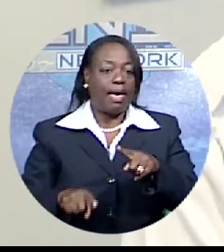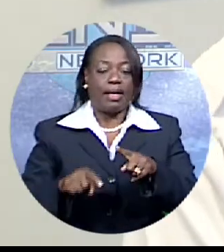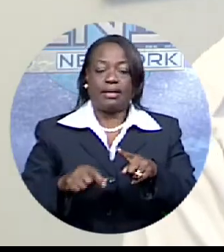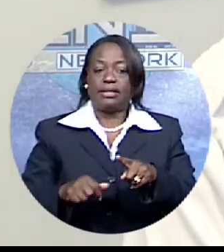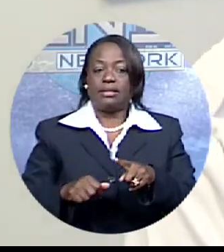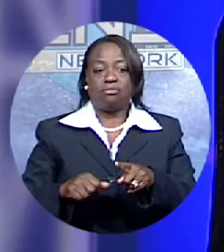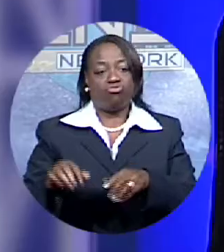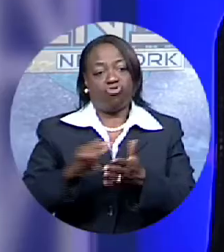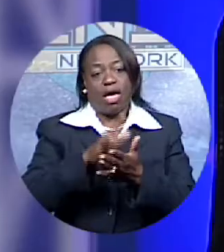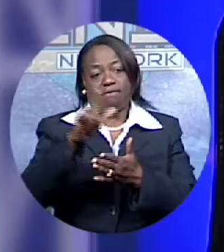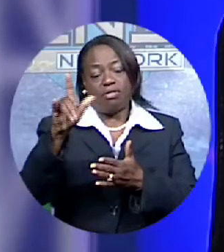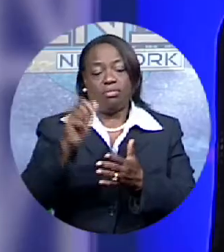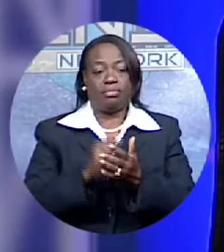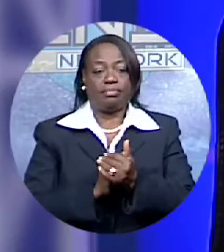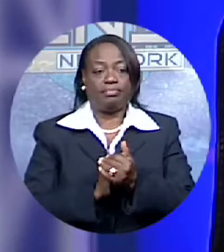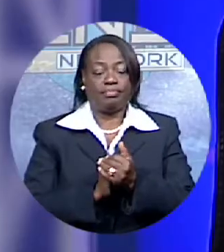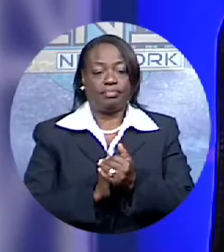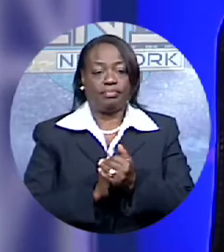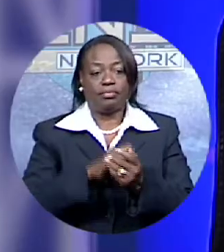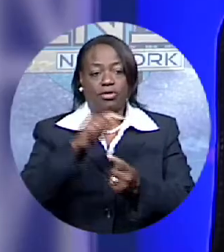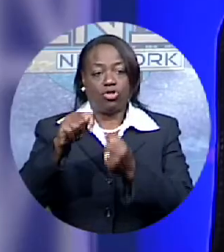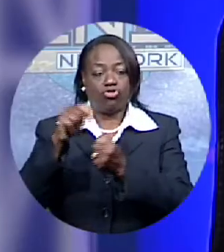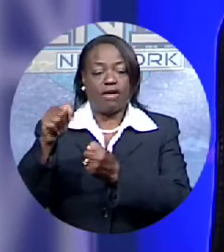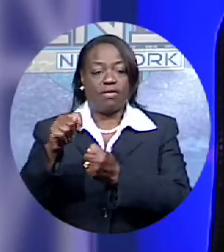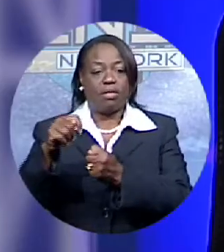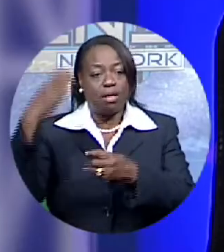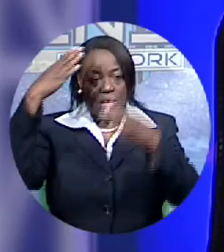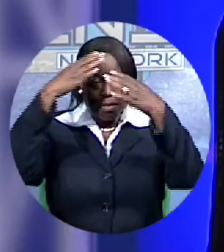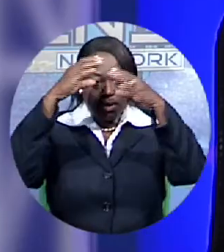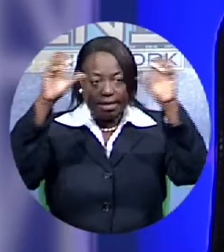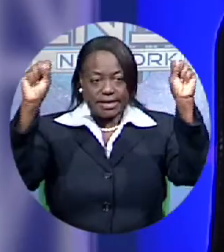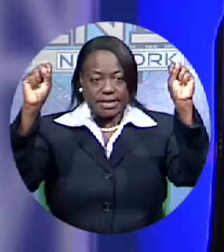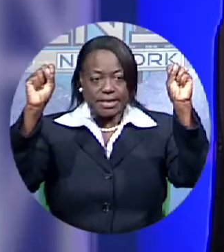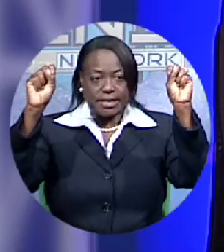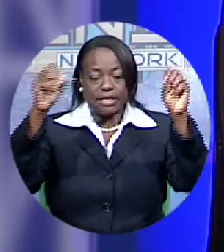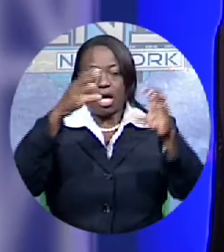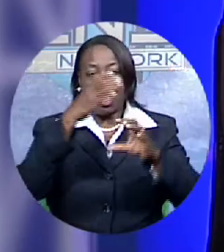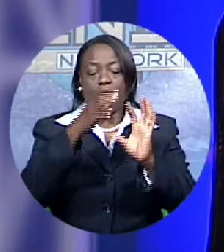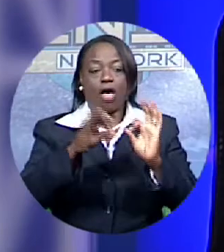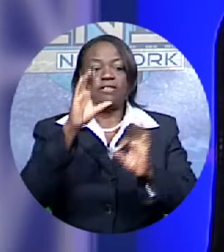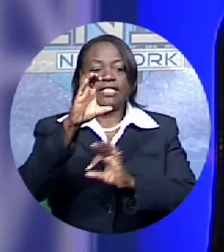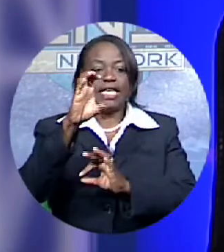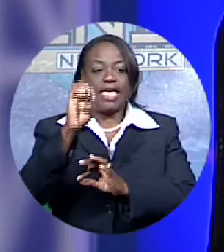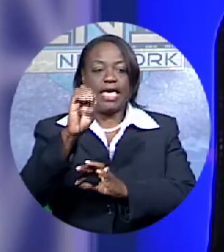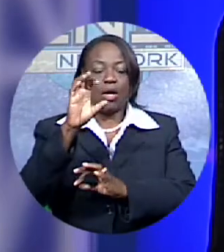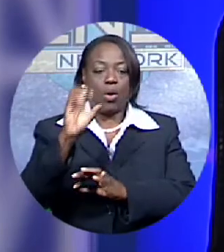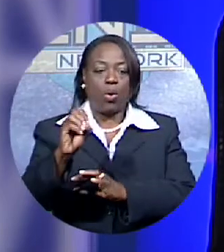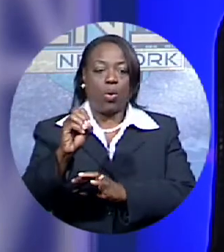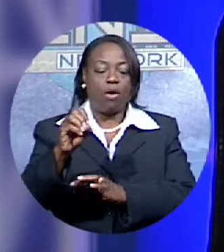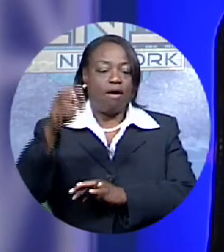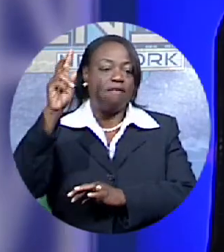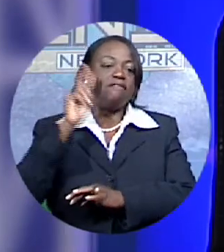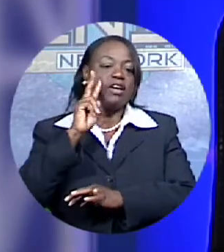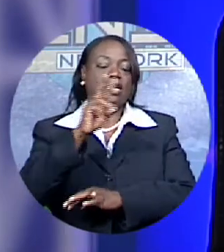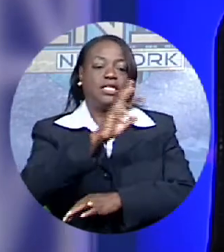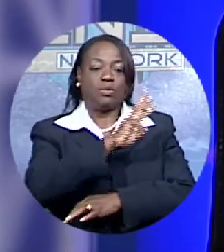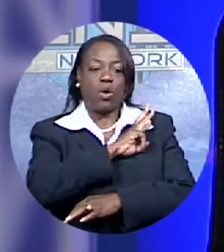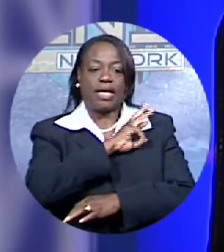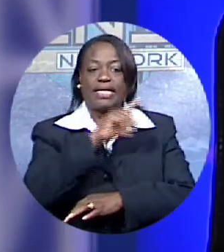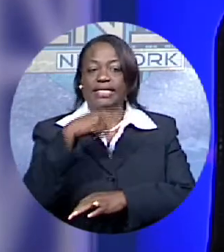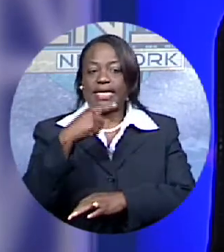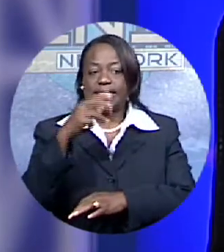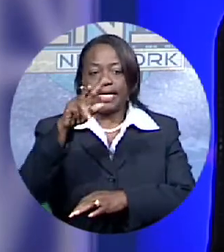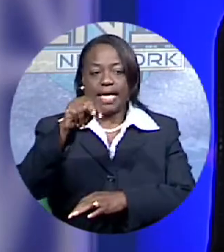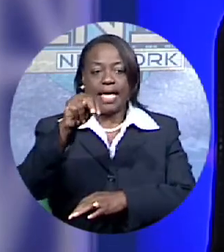travel. Meantime, President and CEO of the Nassau Airport Development Company, Vernice Watkins, says while NAT acknowledges